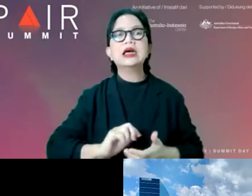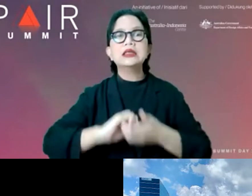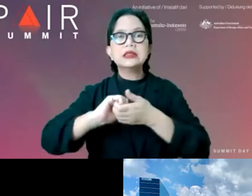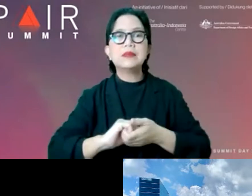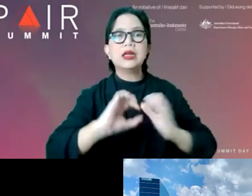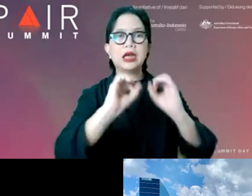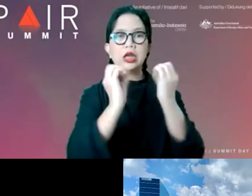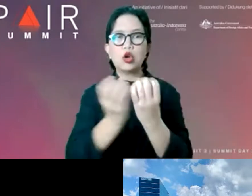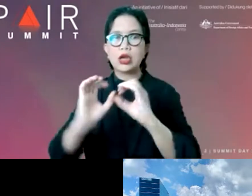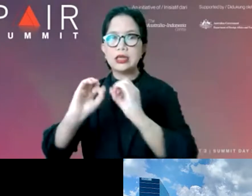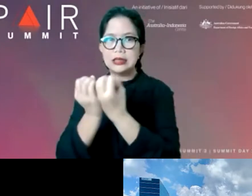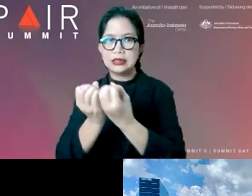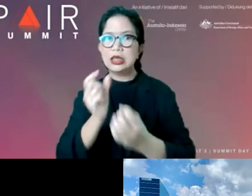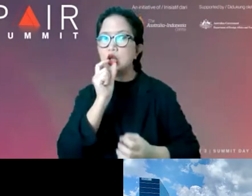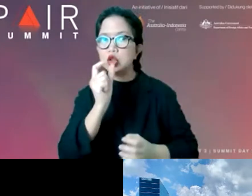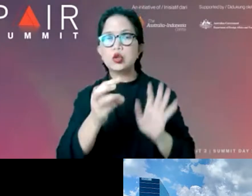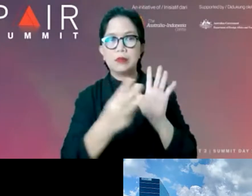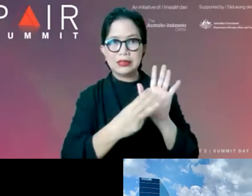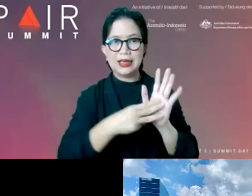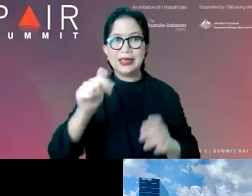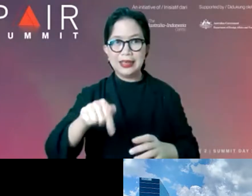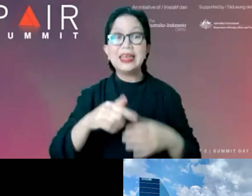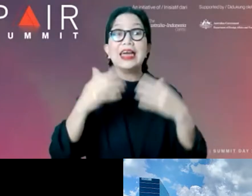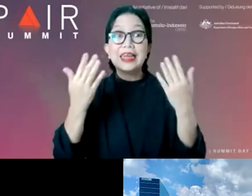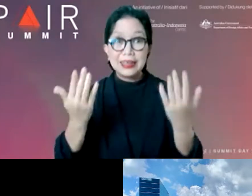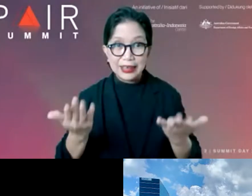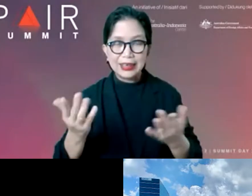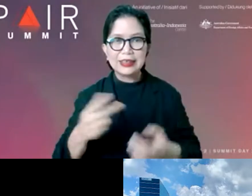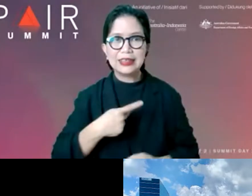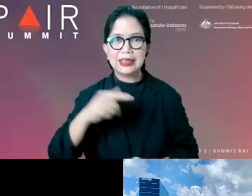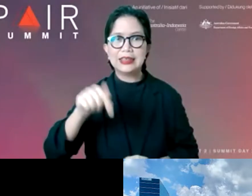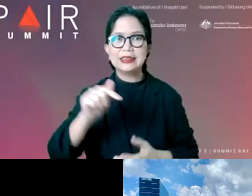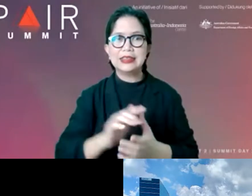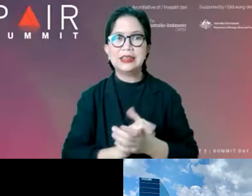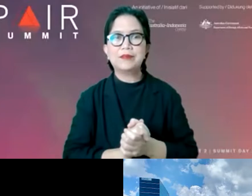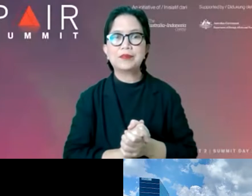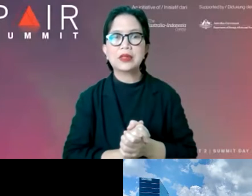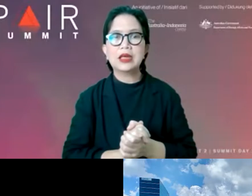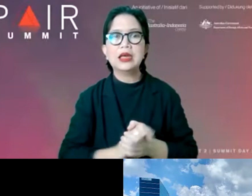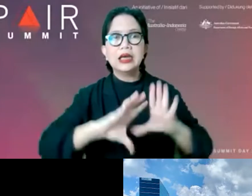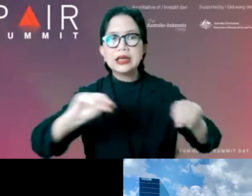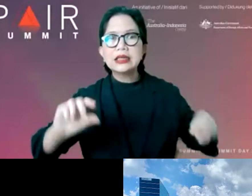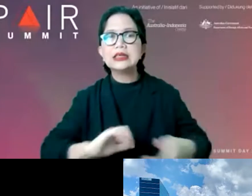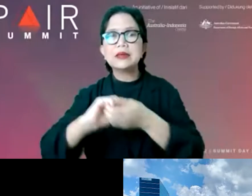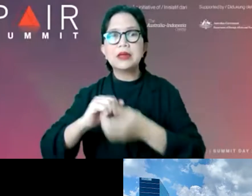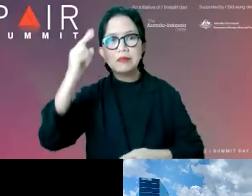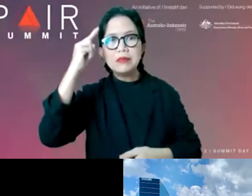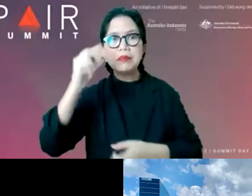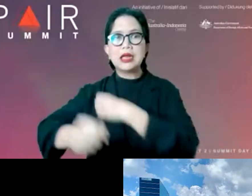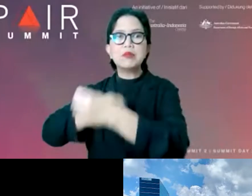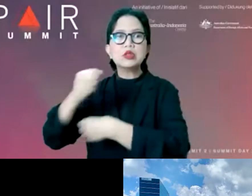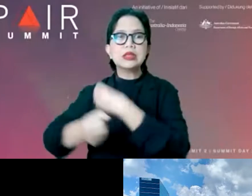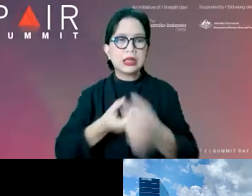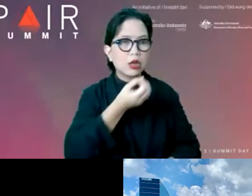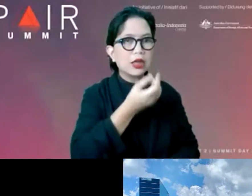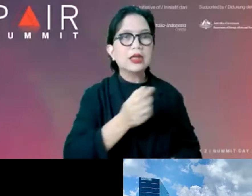hat is as an owner and leader of a healthcare consulting company that specialises in digital, with a lot of experience over